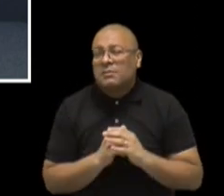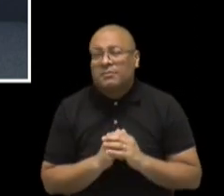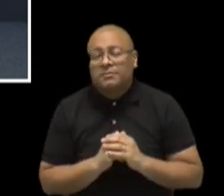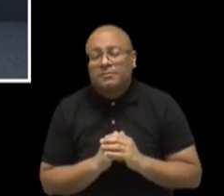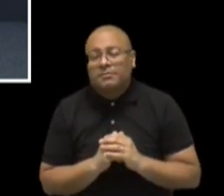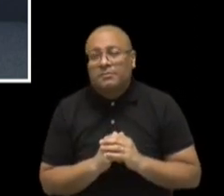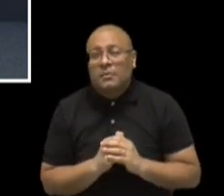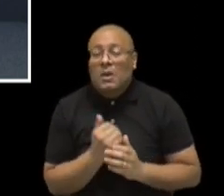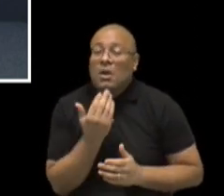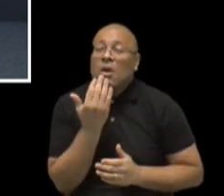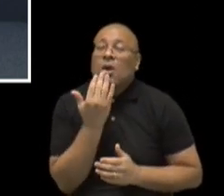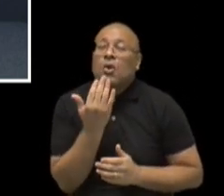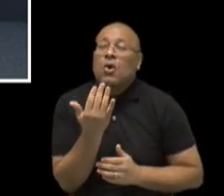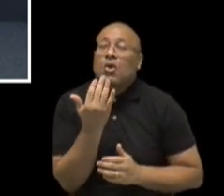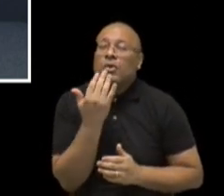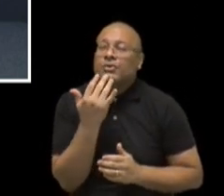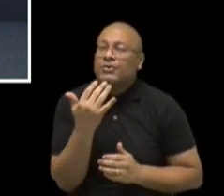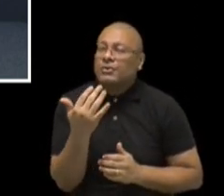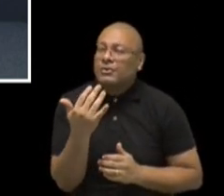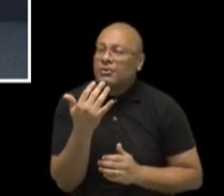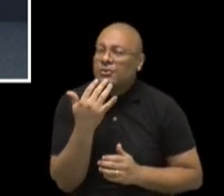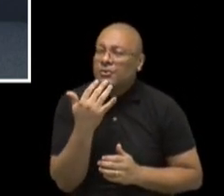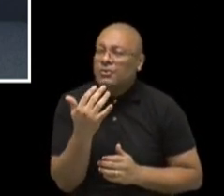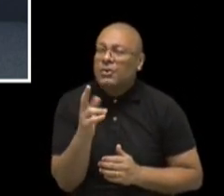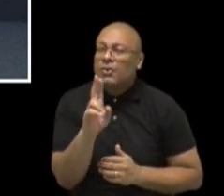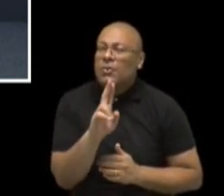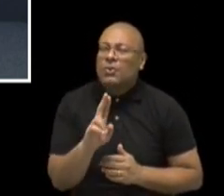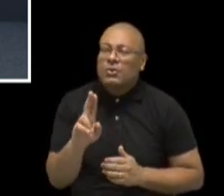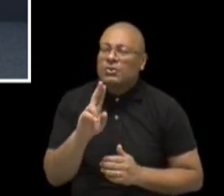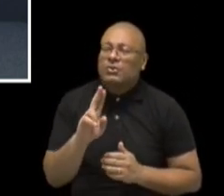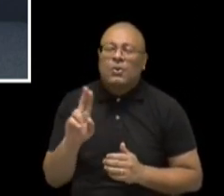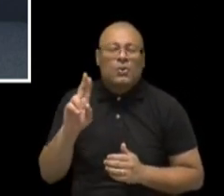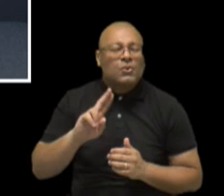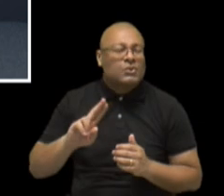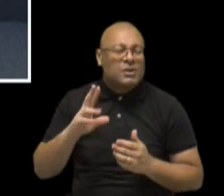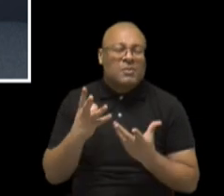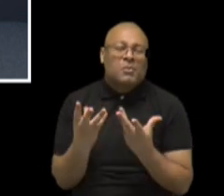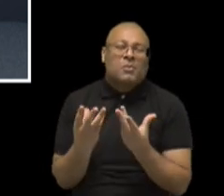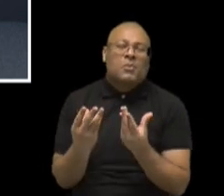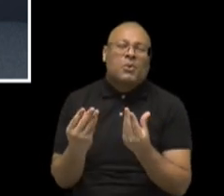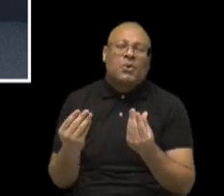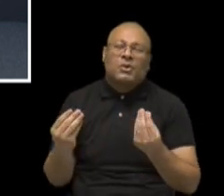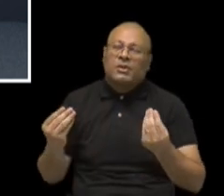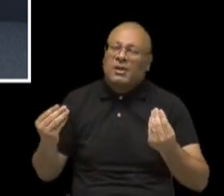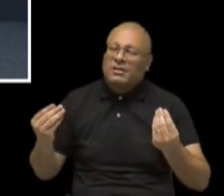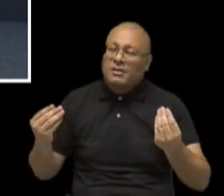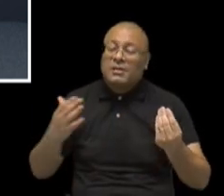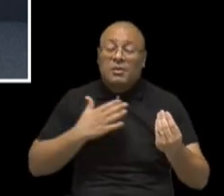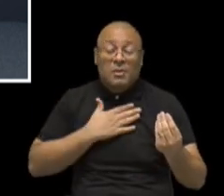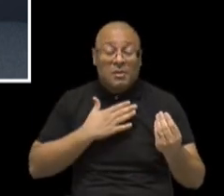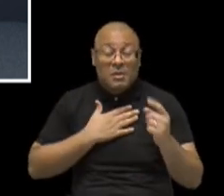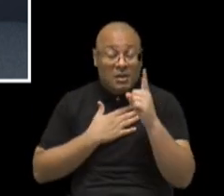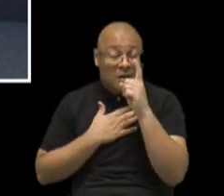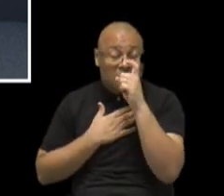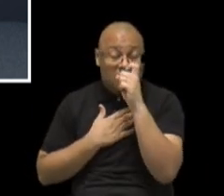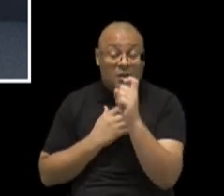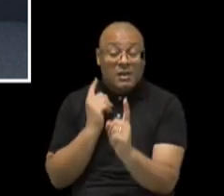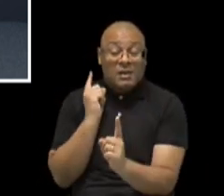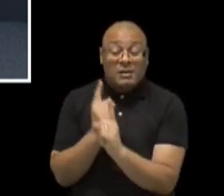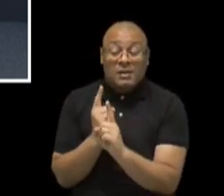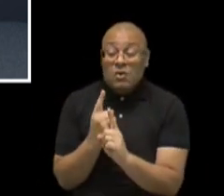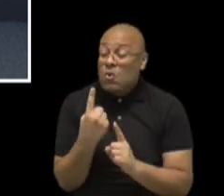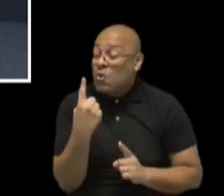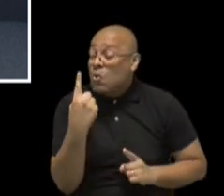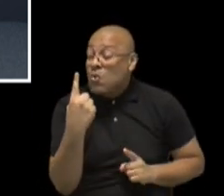But color-wise, we use so many colors that for us is really, for me, it's really difficult to identify with one.